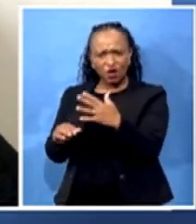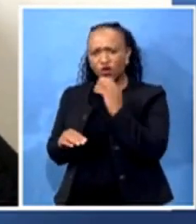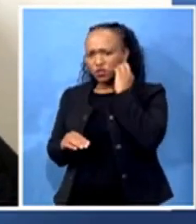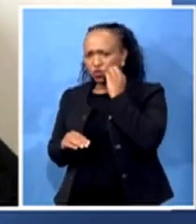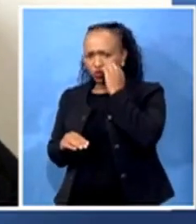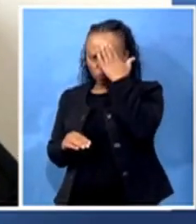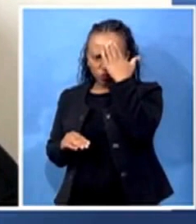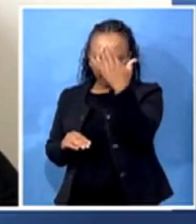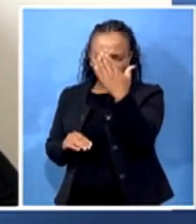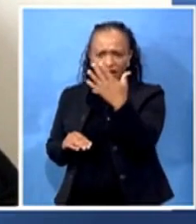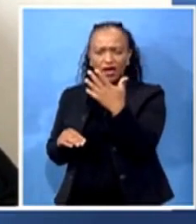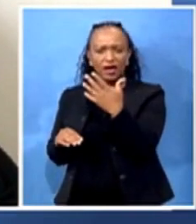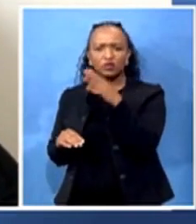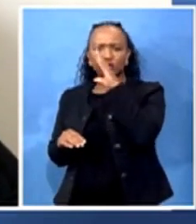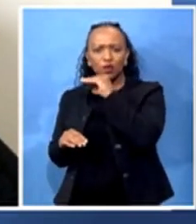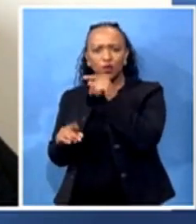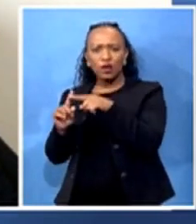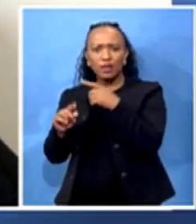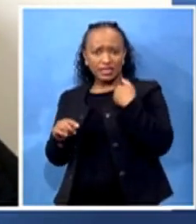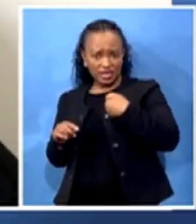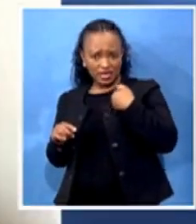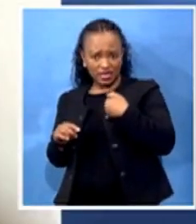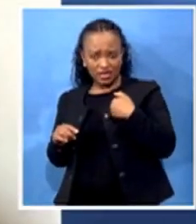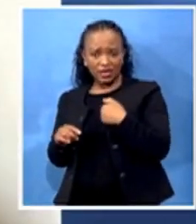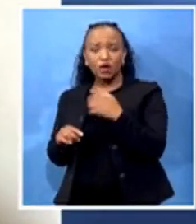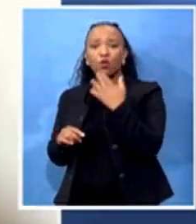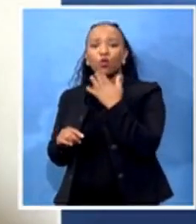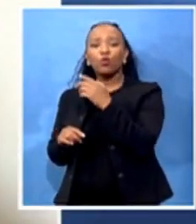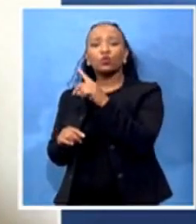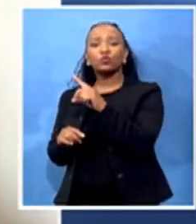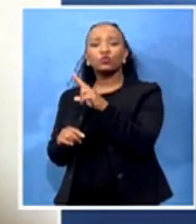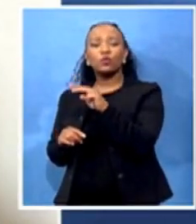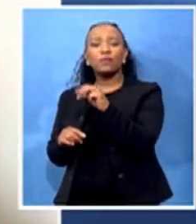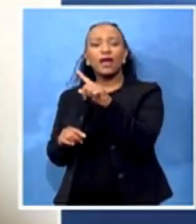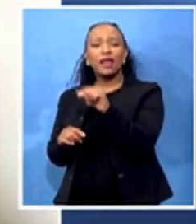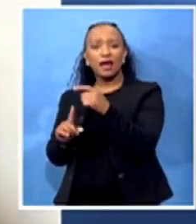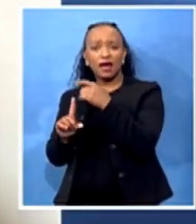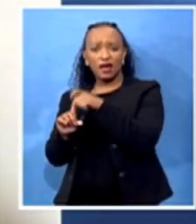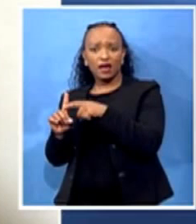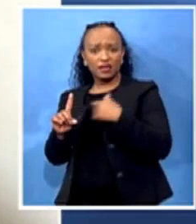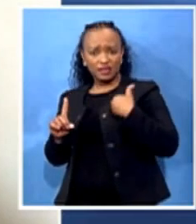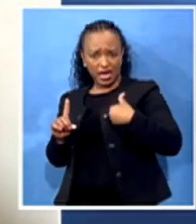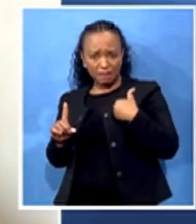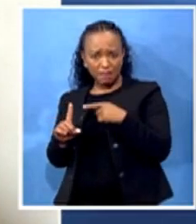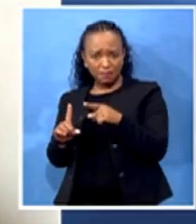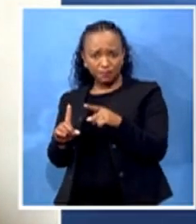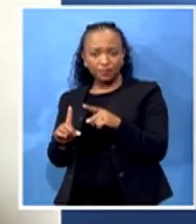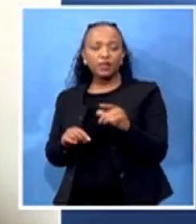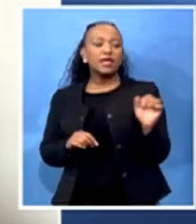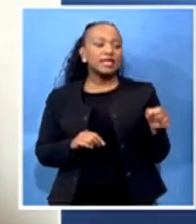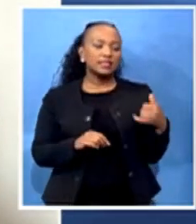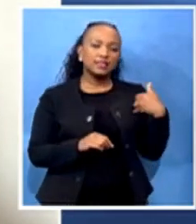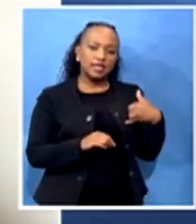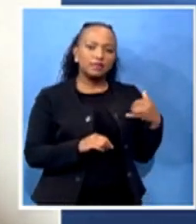your surname, Mukondleteri Dumela. Yes, it is my surname, but it's actually my grandfather's